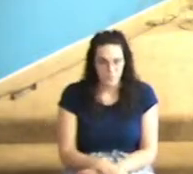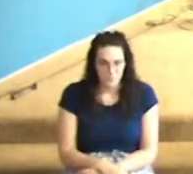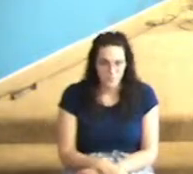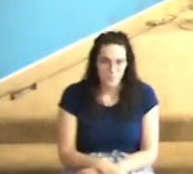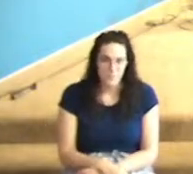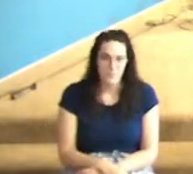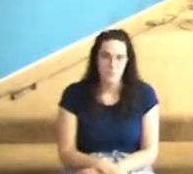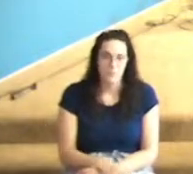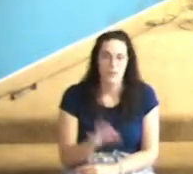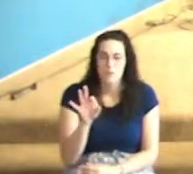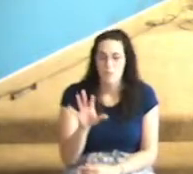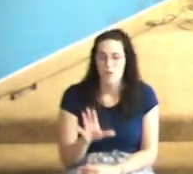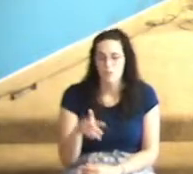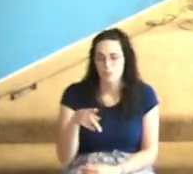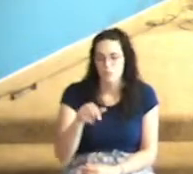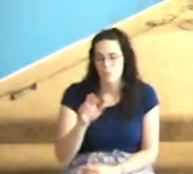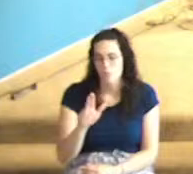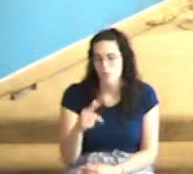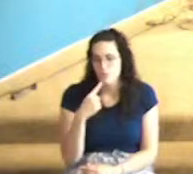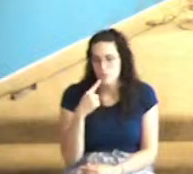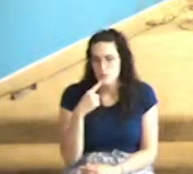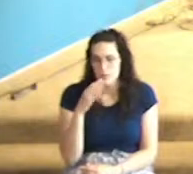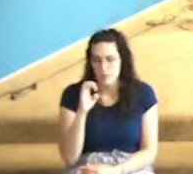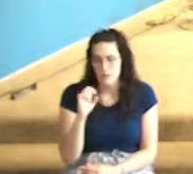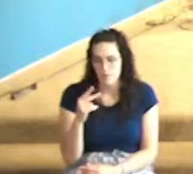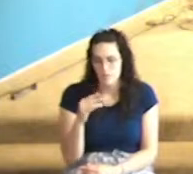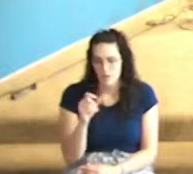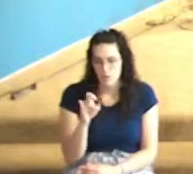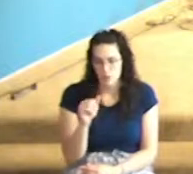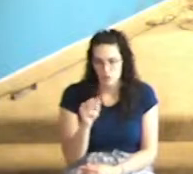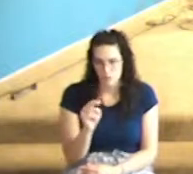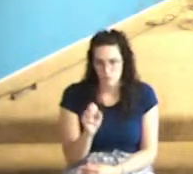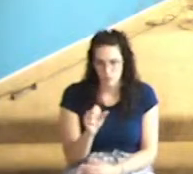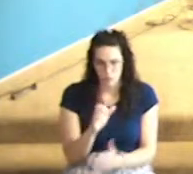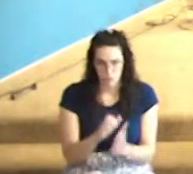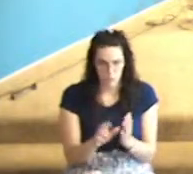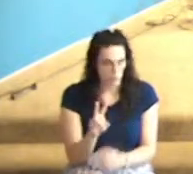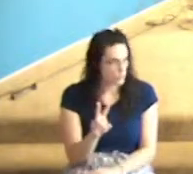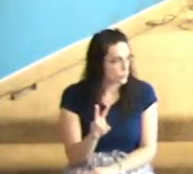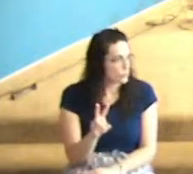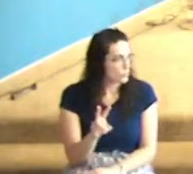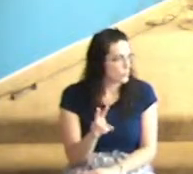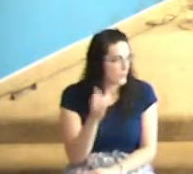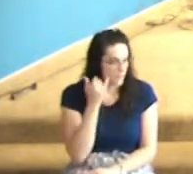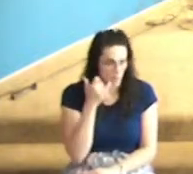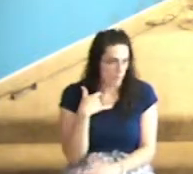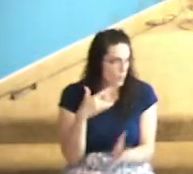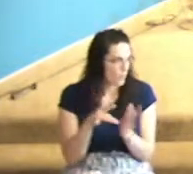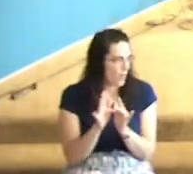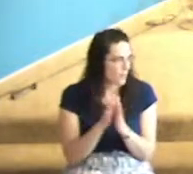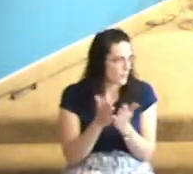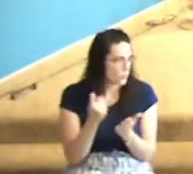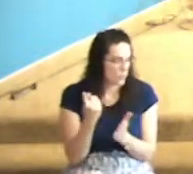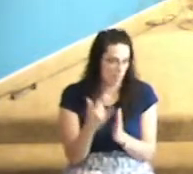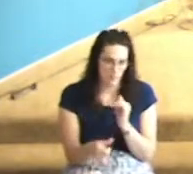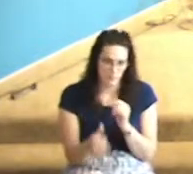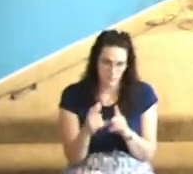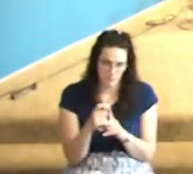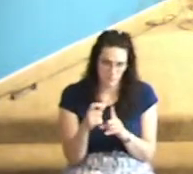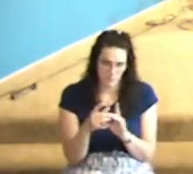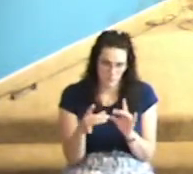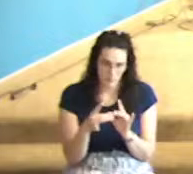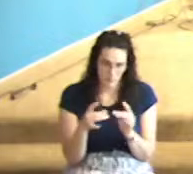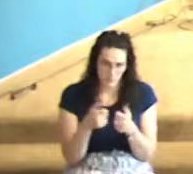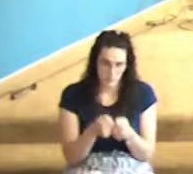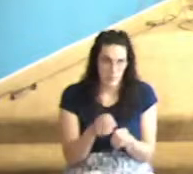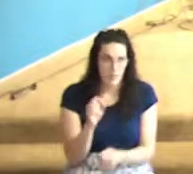Apostle Paul says it this way in Ephesians chapter 2. If you have your Bibles, one last text. Ephesians chapter